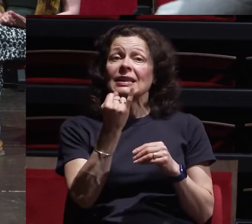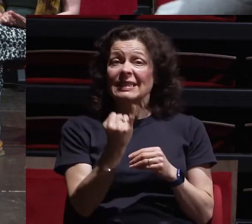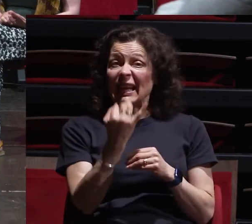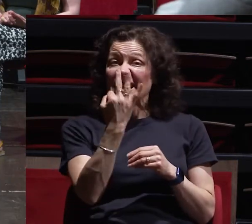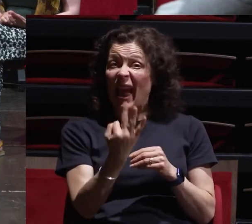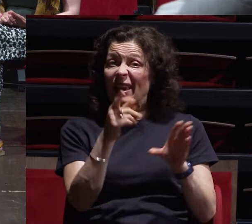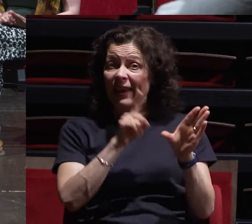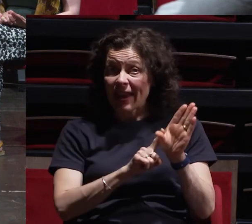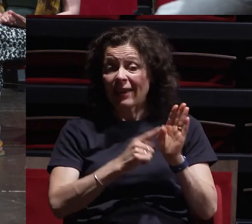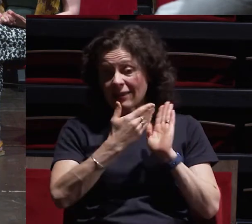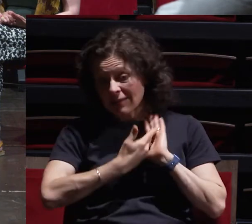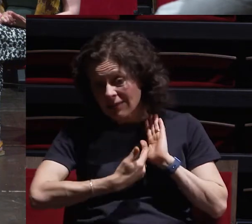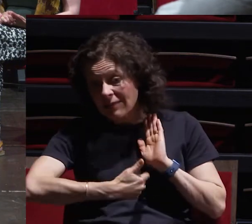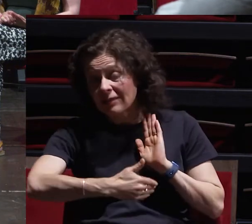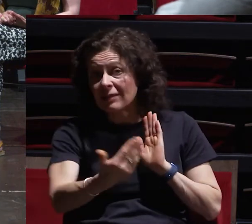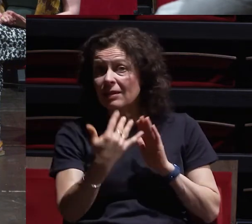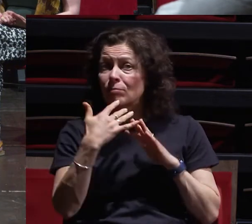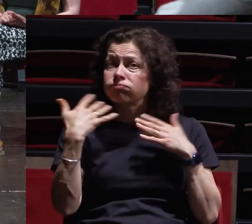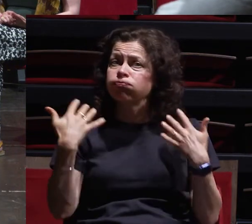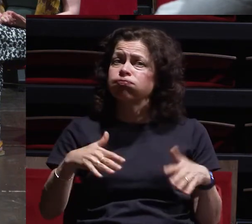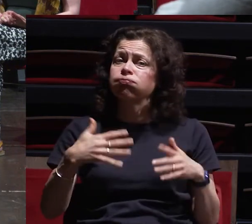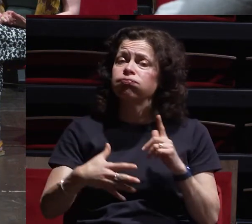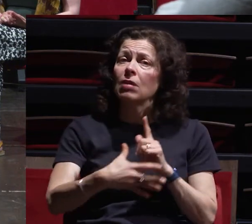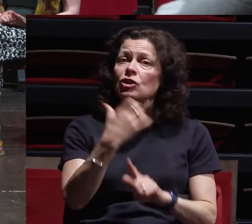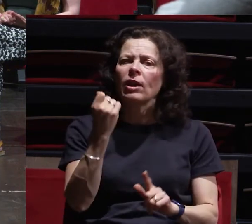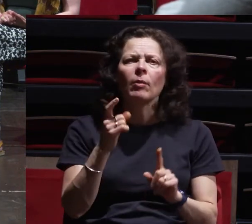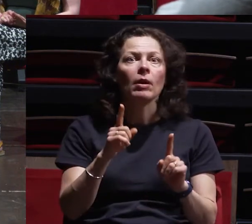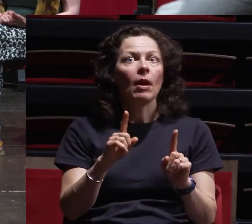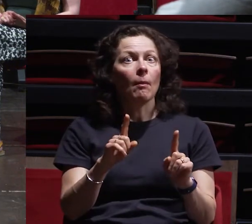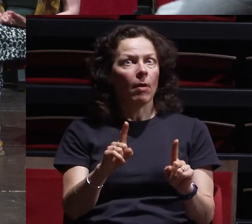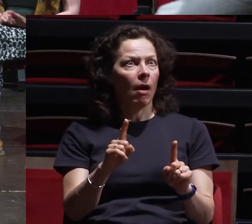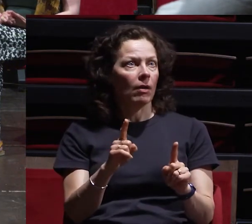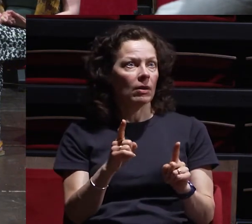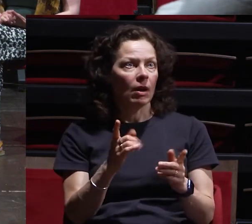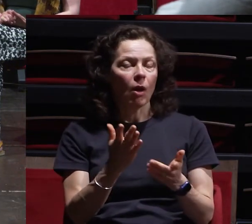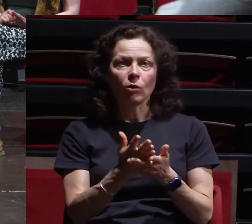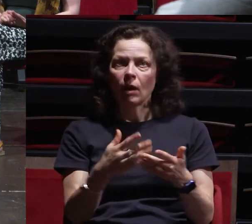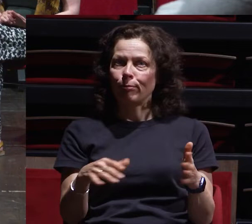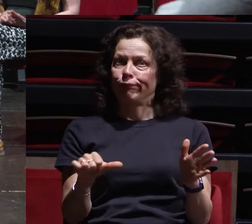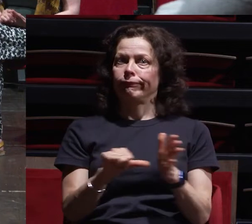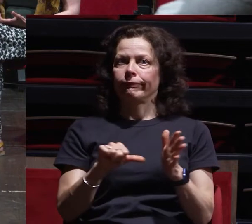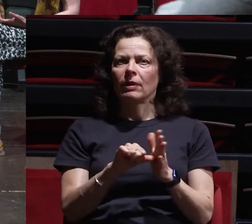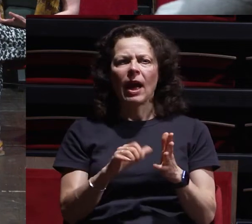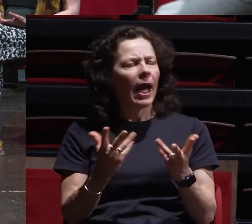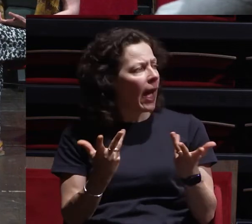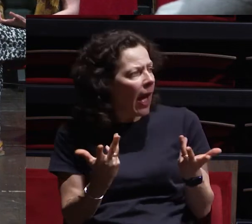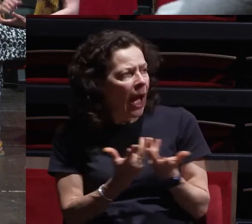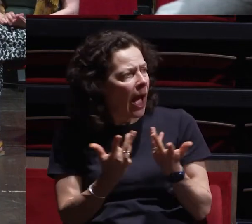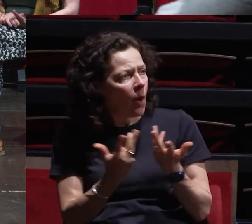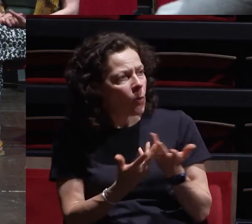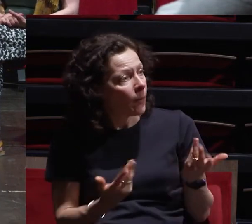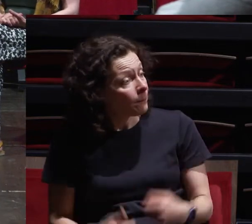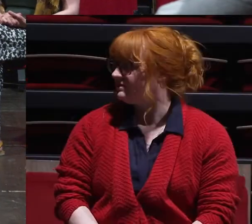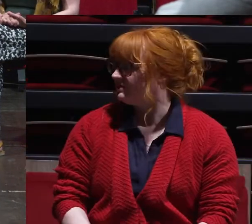that's 68 years. You know, that's an astonishing achievement, but also it's very